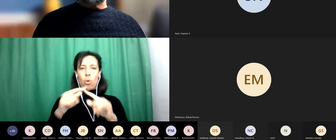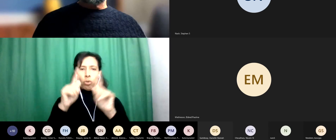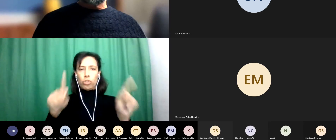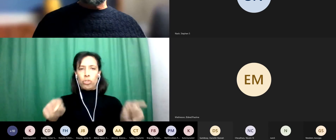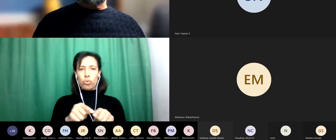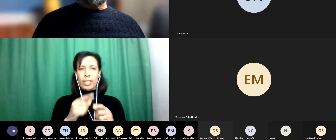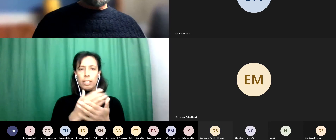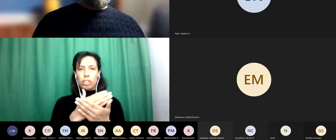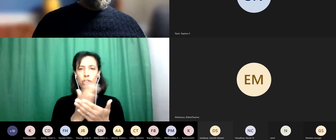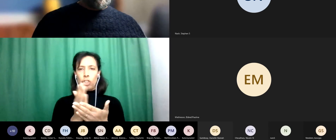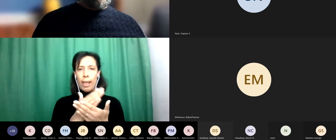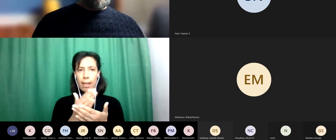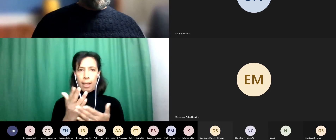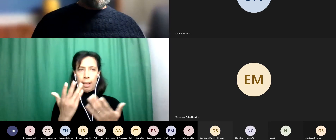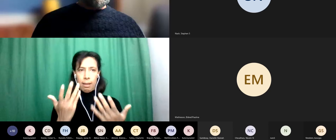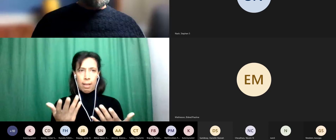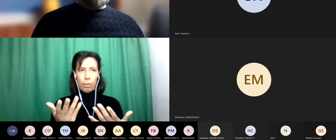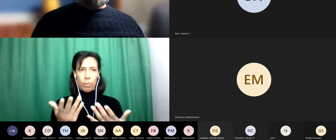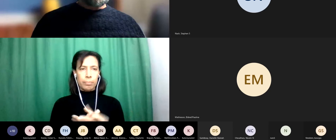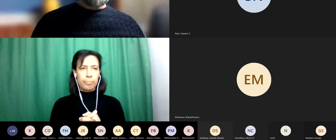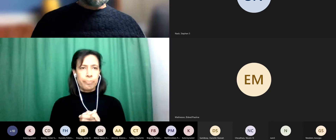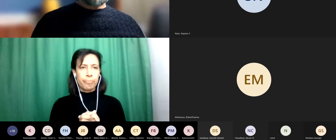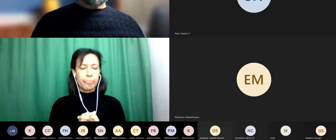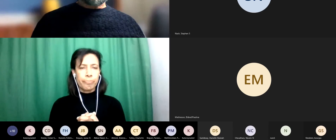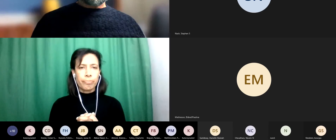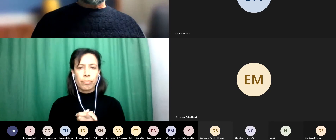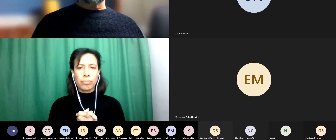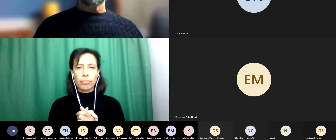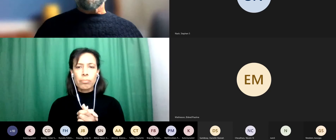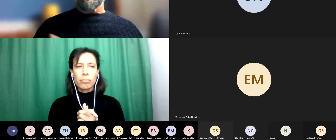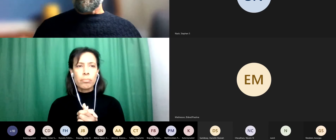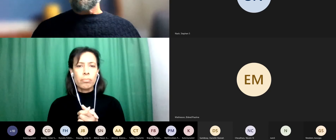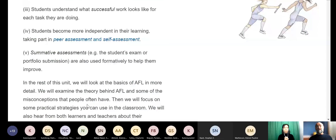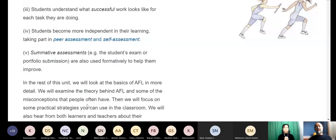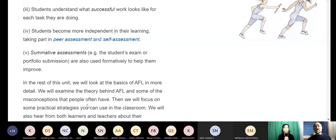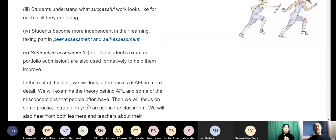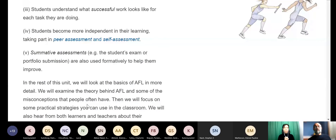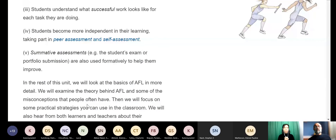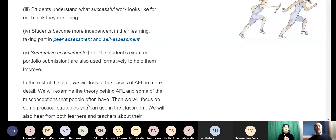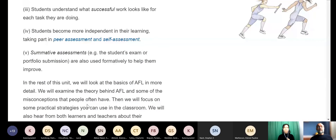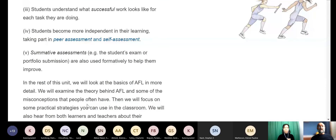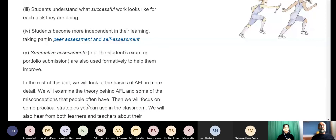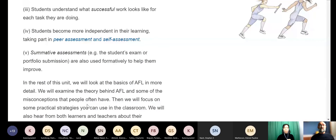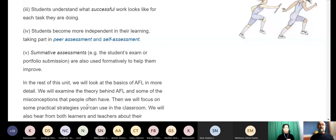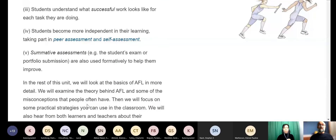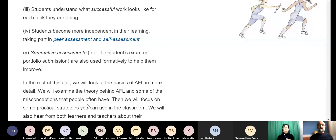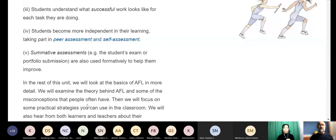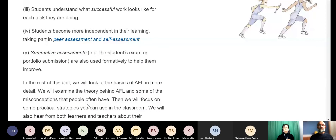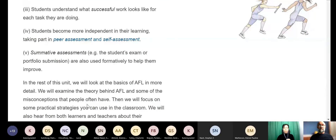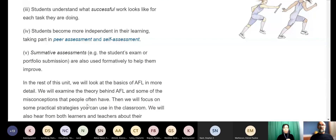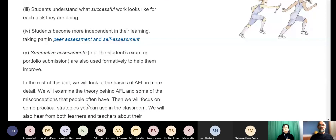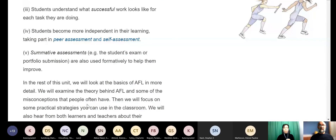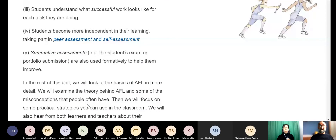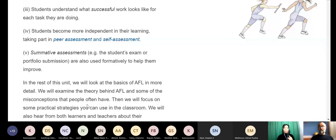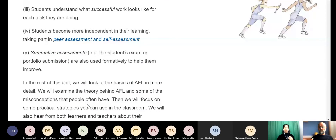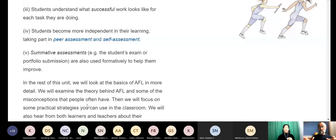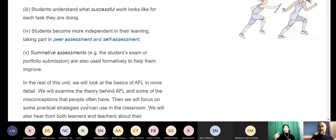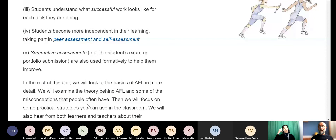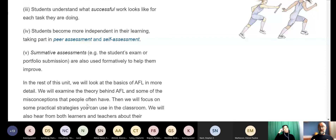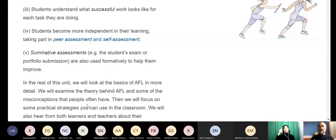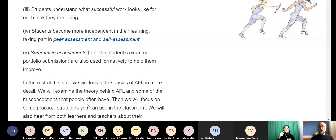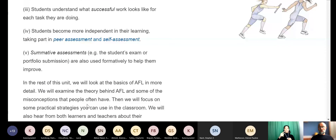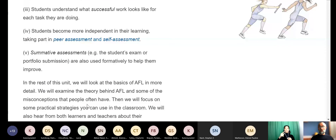stop it there and share my screen. I'm going to go back to that site. So I think that's really useful, the Cambridge information. It's